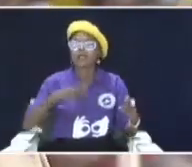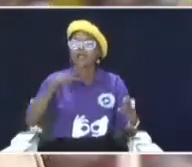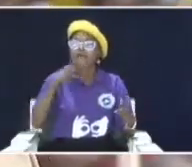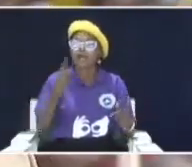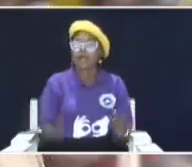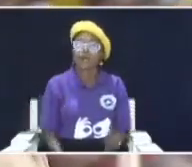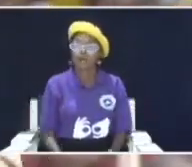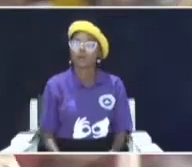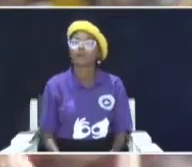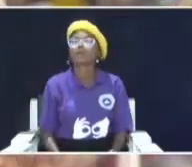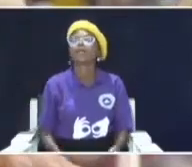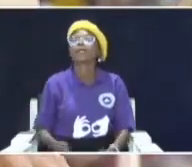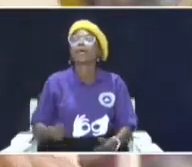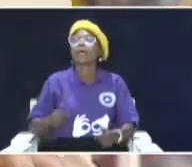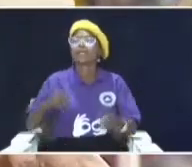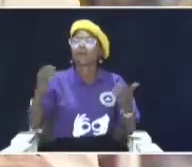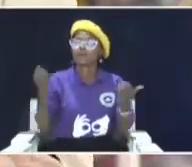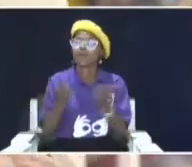them that hate him.